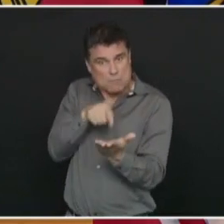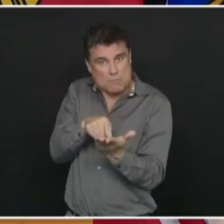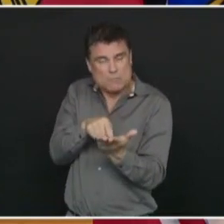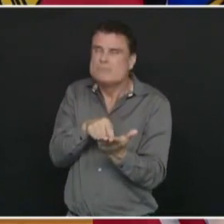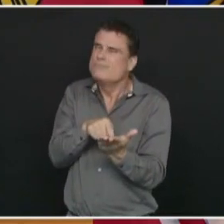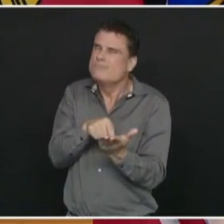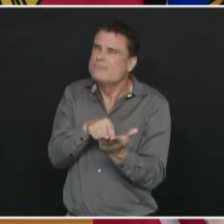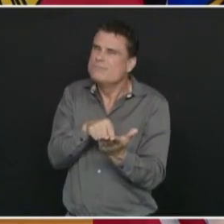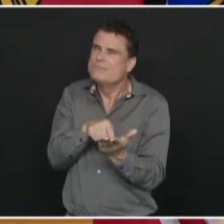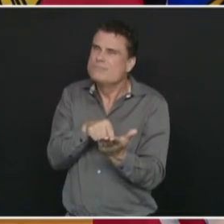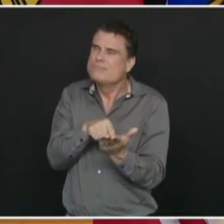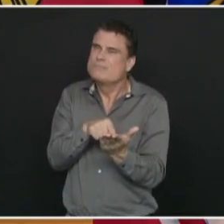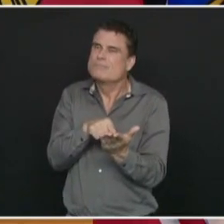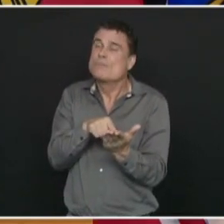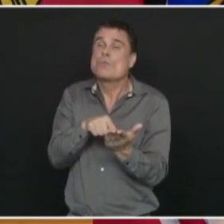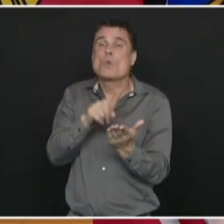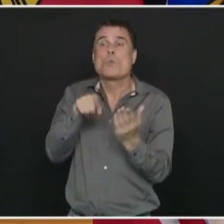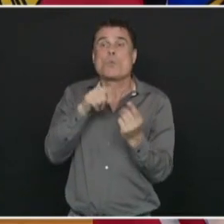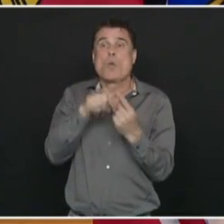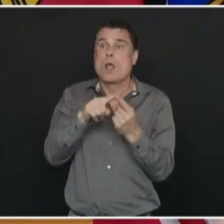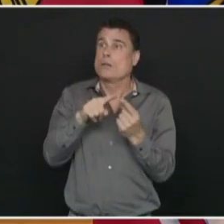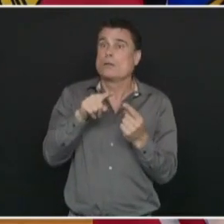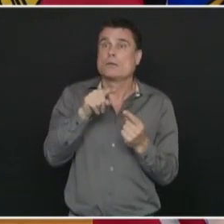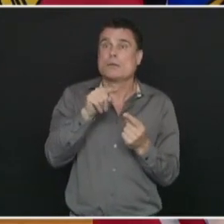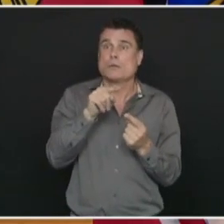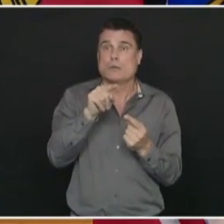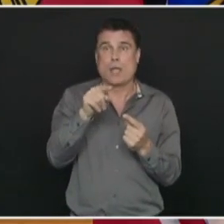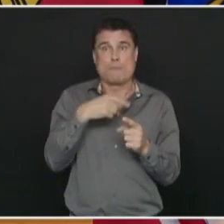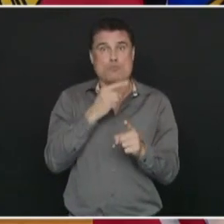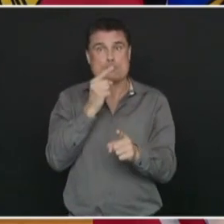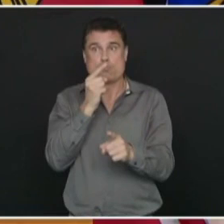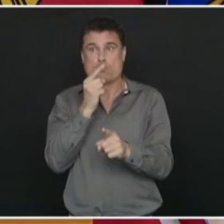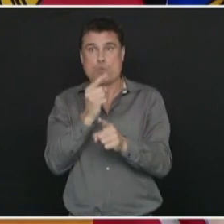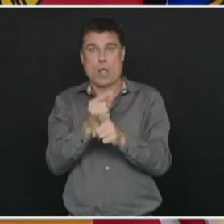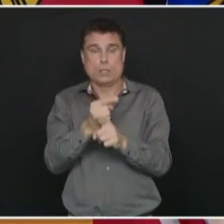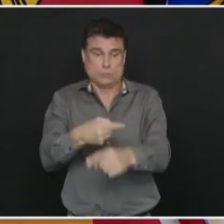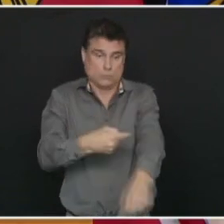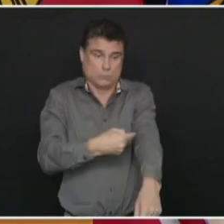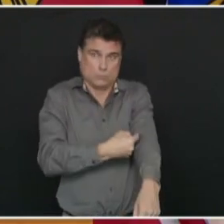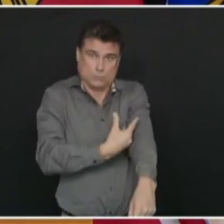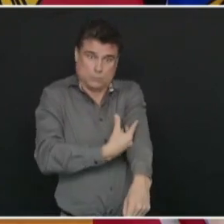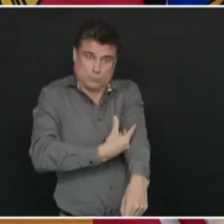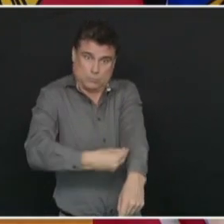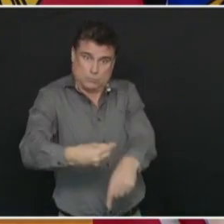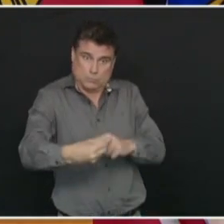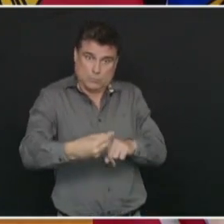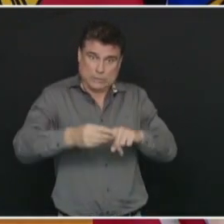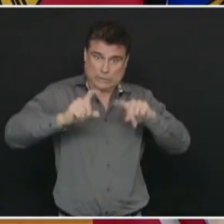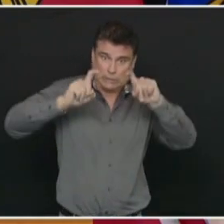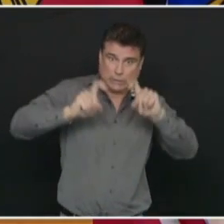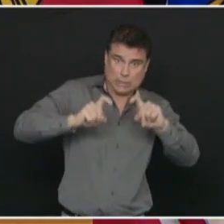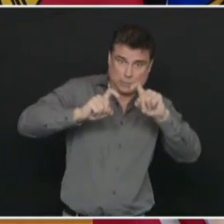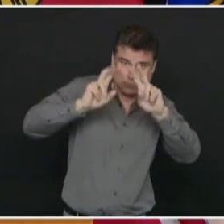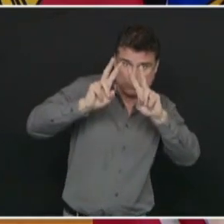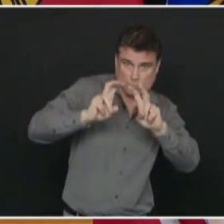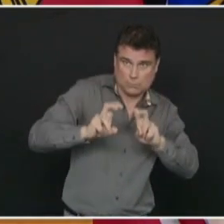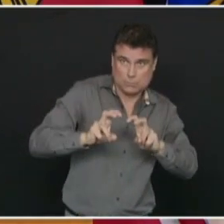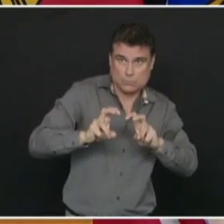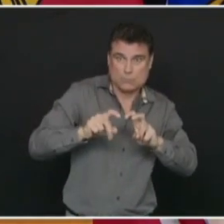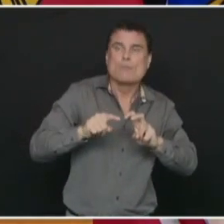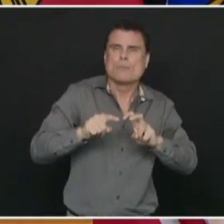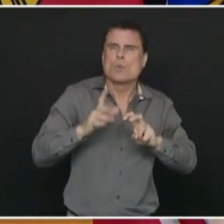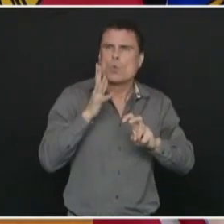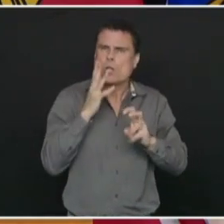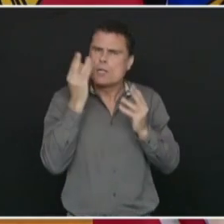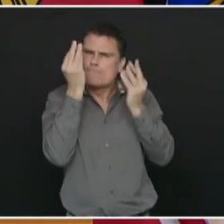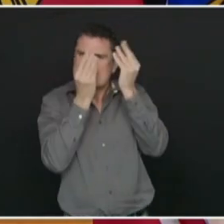Hello. Earlier this week, you did remind people to stay close to home over the long weekend, but we've seen people lining up, taking ferries, people in small communities getting quite